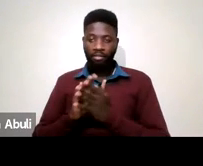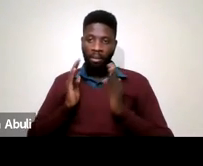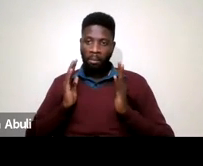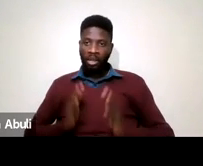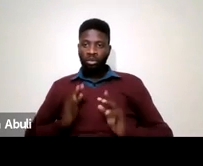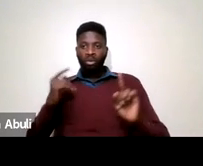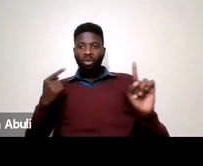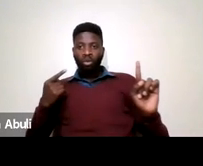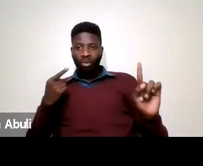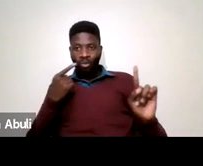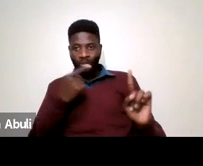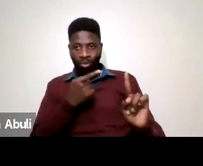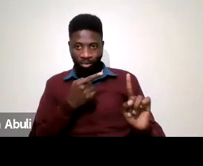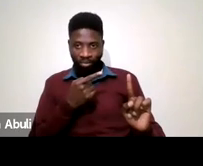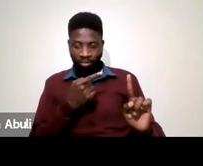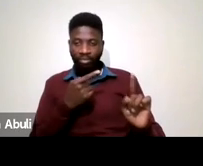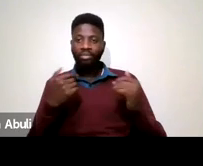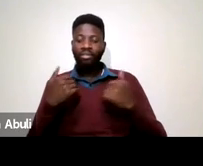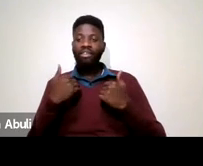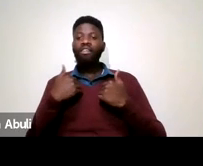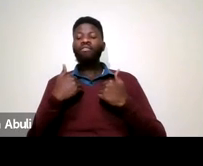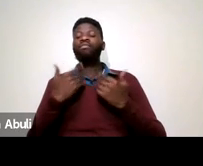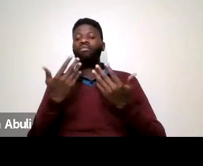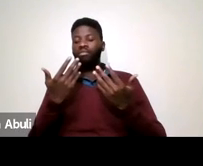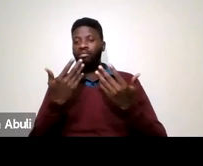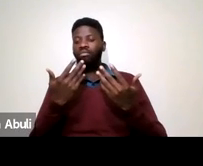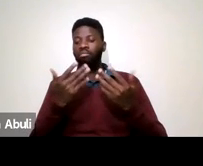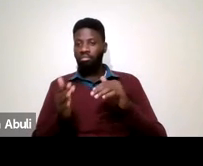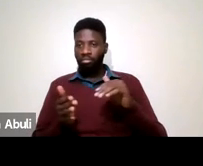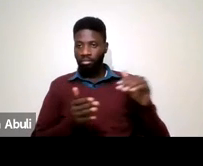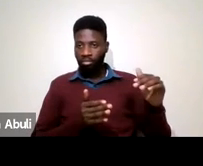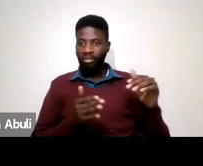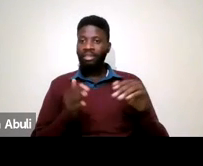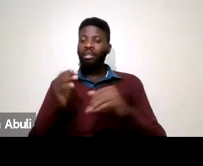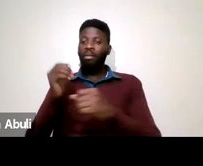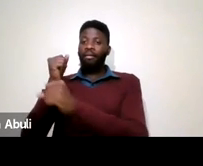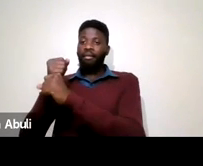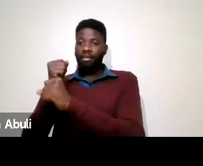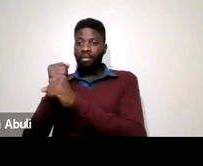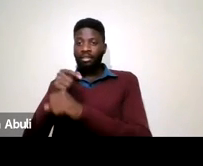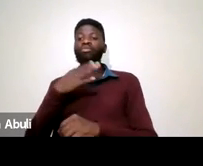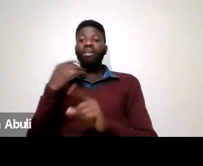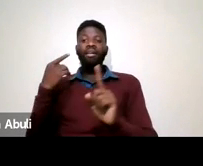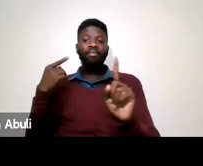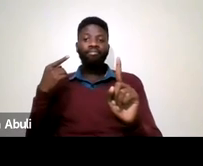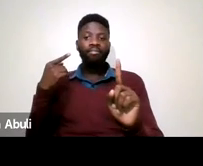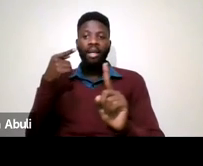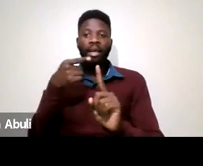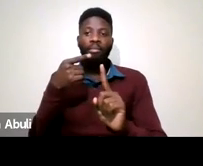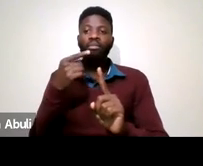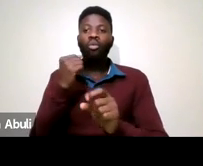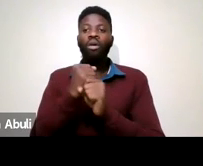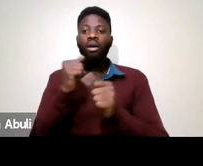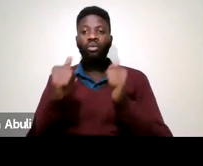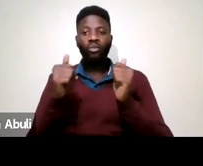We'll agree that there is a goal around career in terms of what kind of a career choice you want to make and how you'll use your career